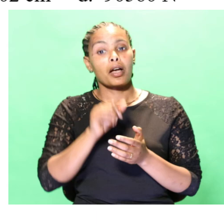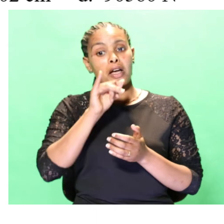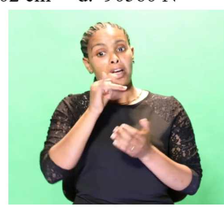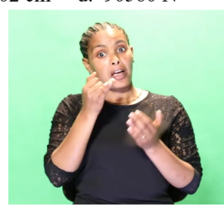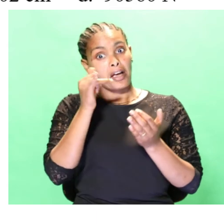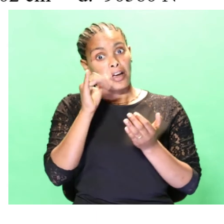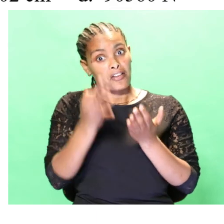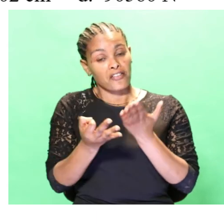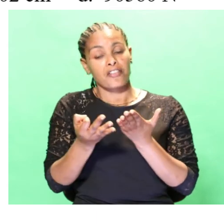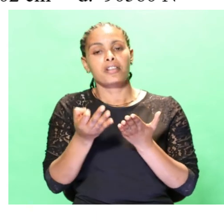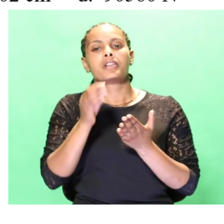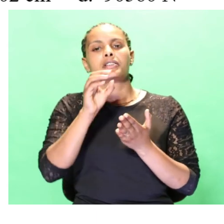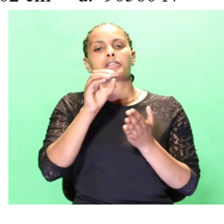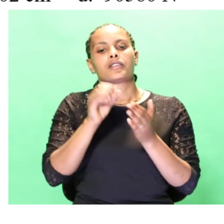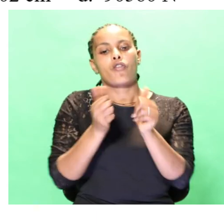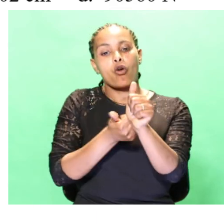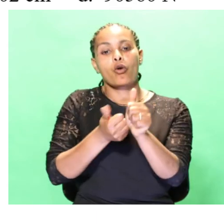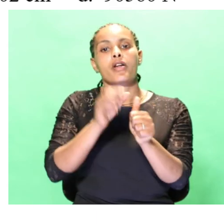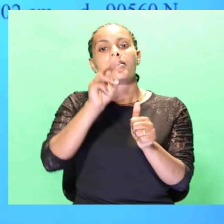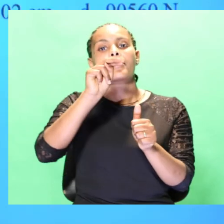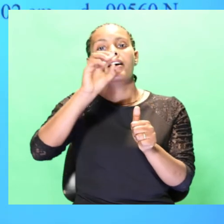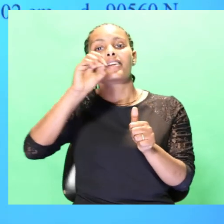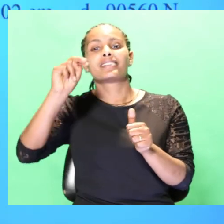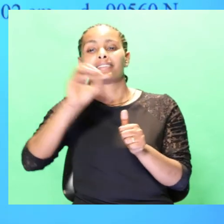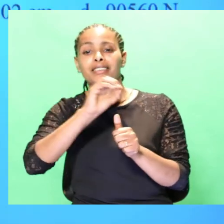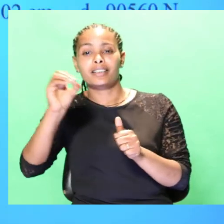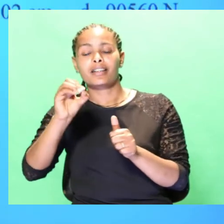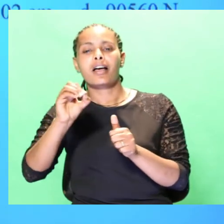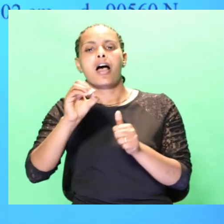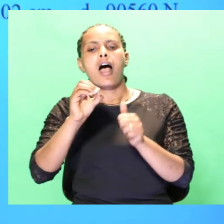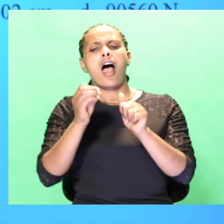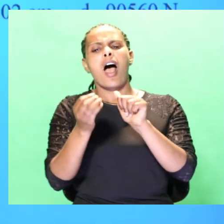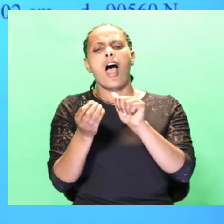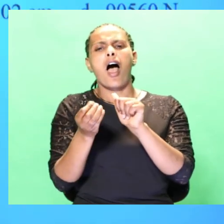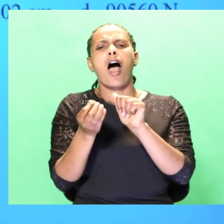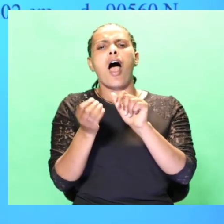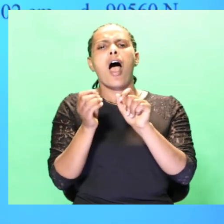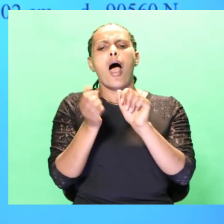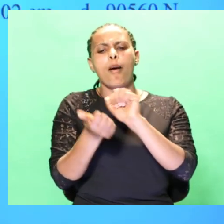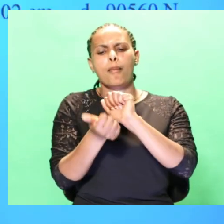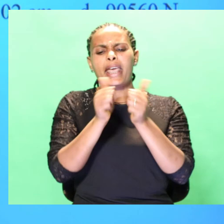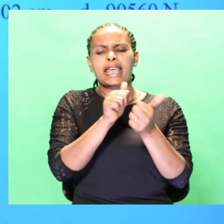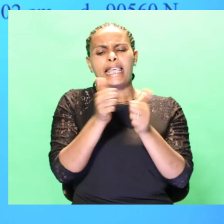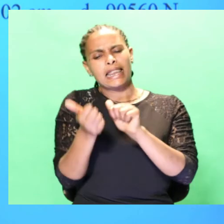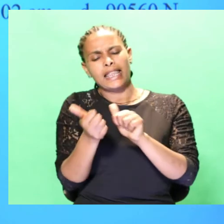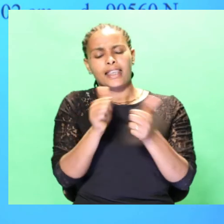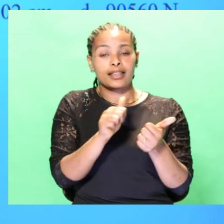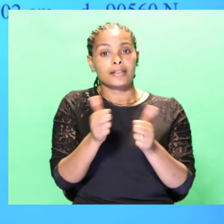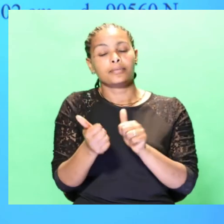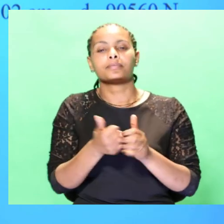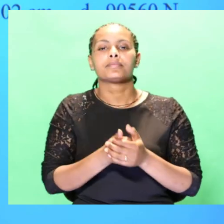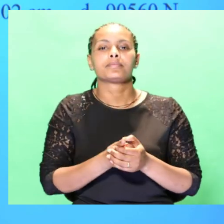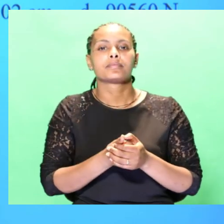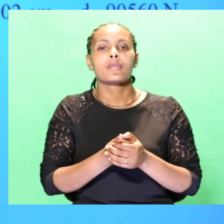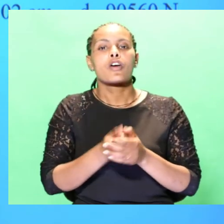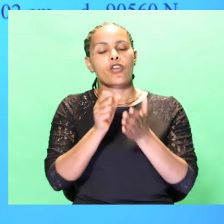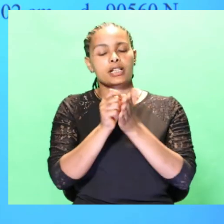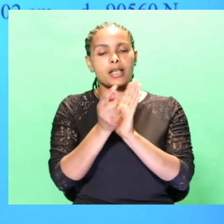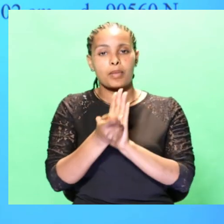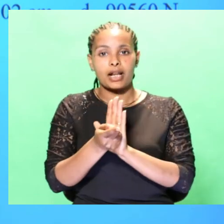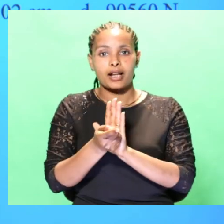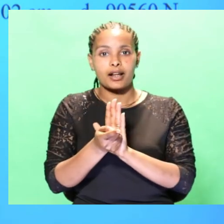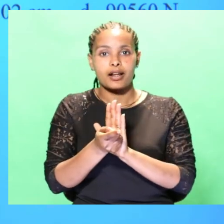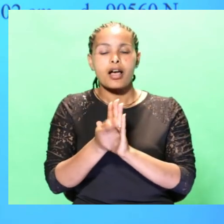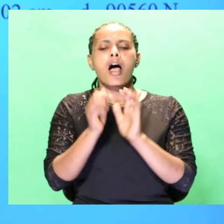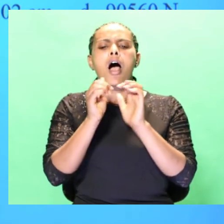If the zeros follow non-zero digits, there is ambiguity if no decimal point is given. For